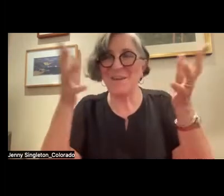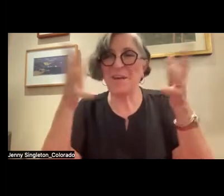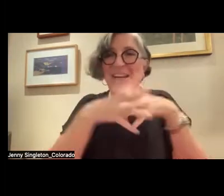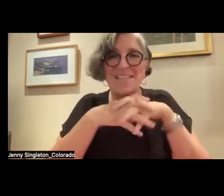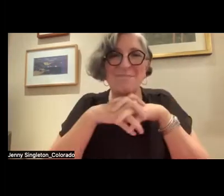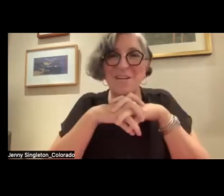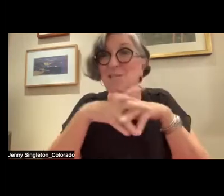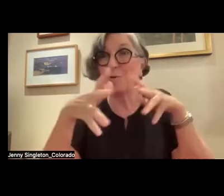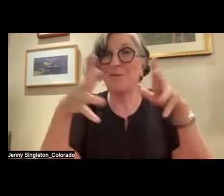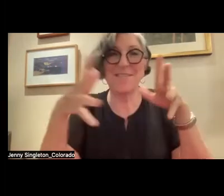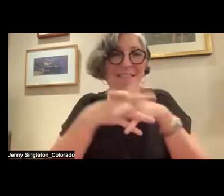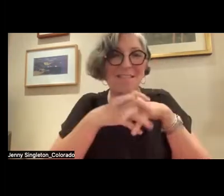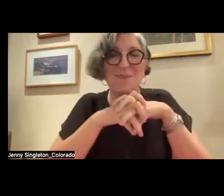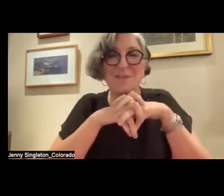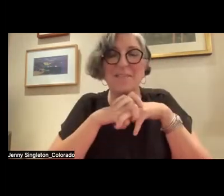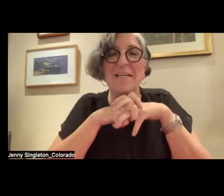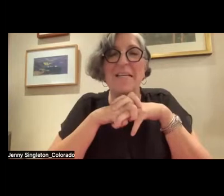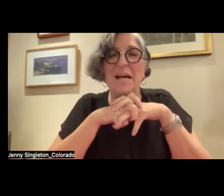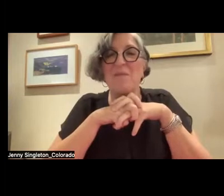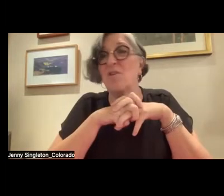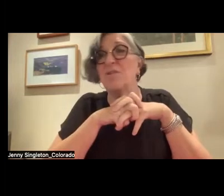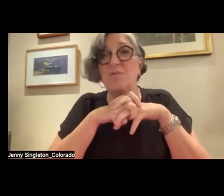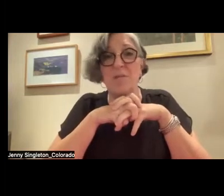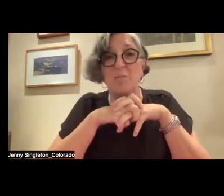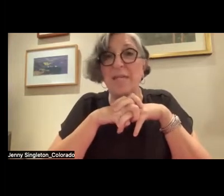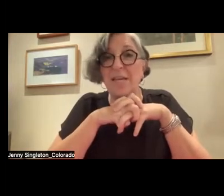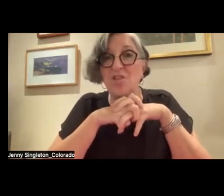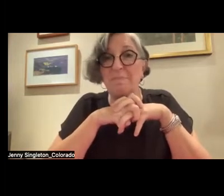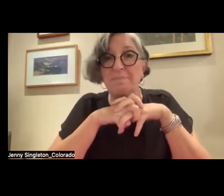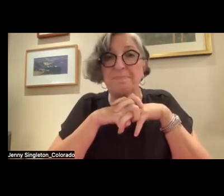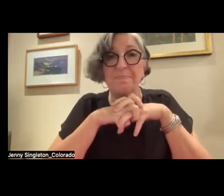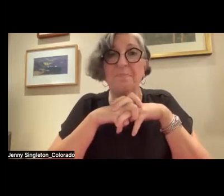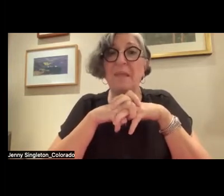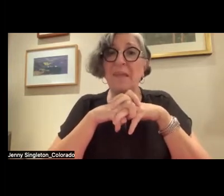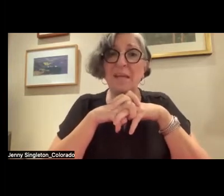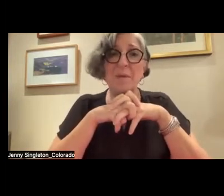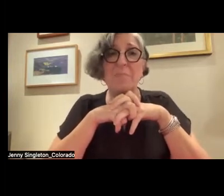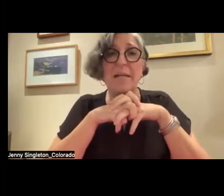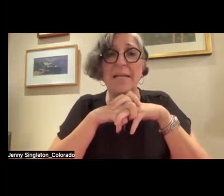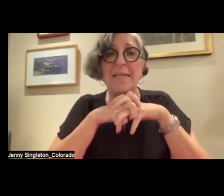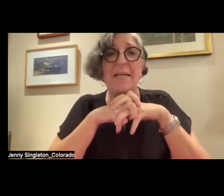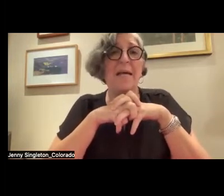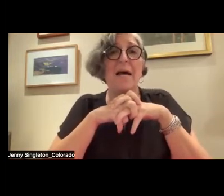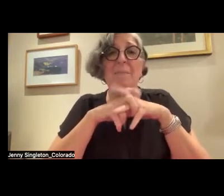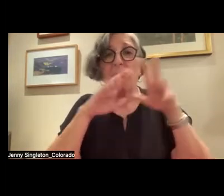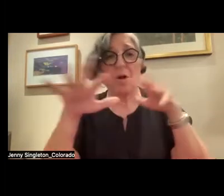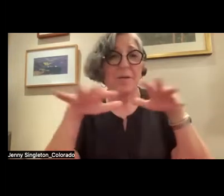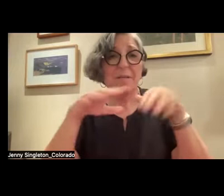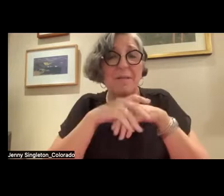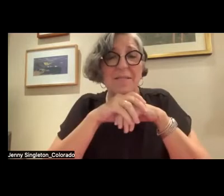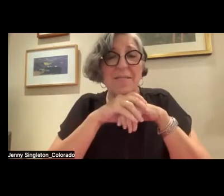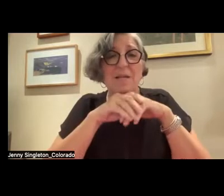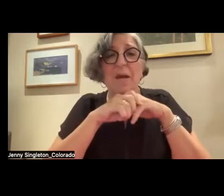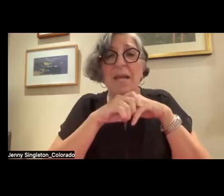tensions that one explores in this field. There's also reduplication. that can be applied. I won't go